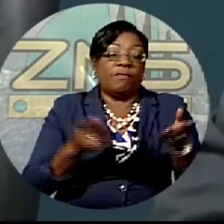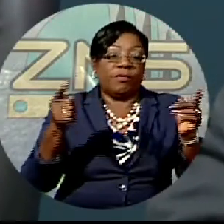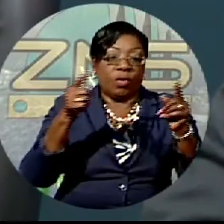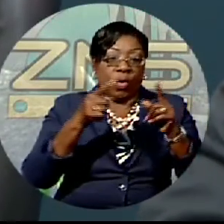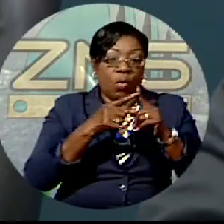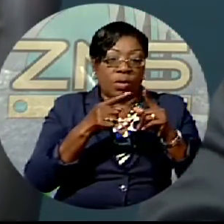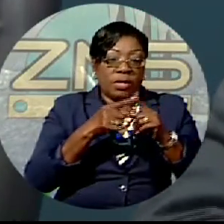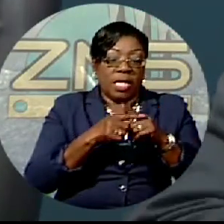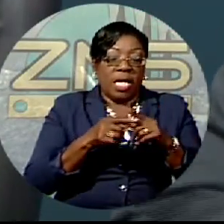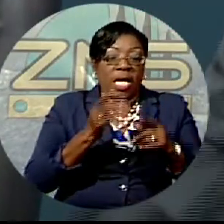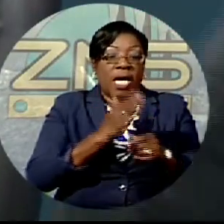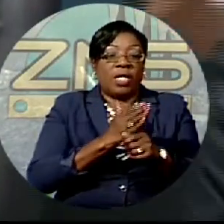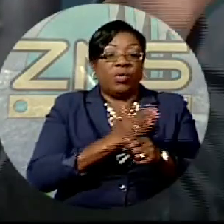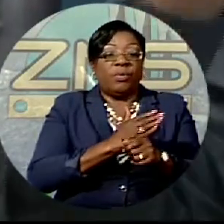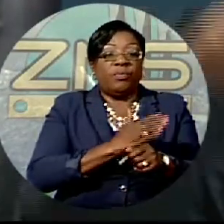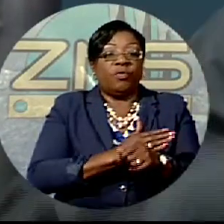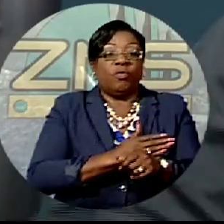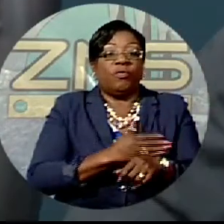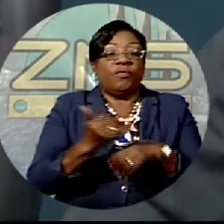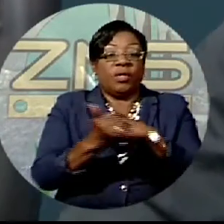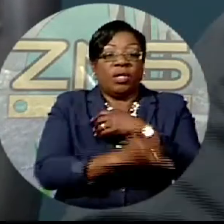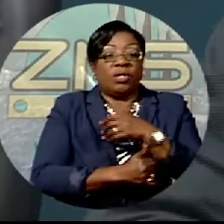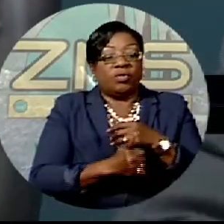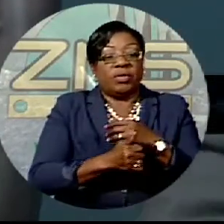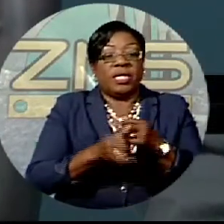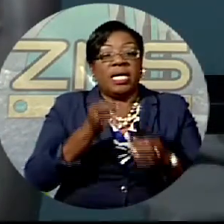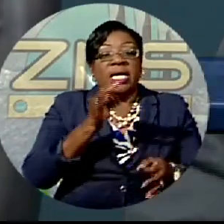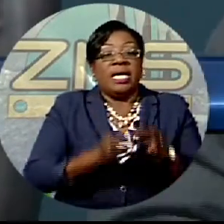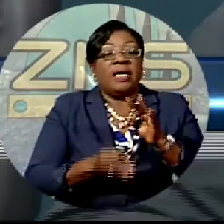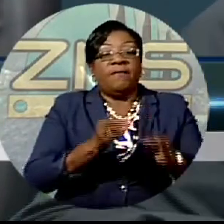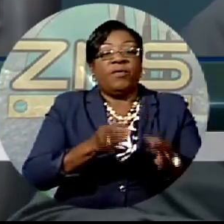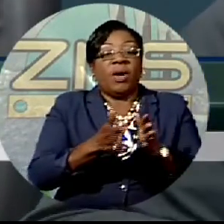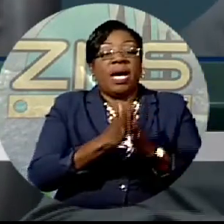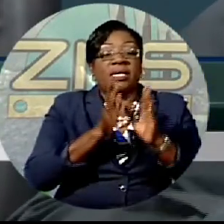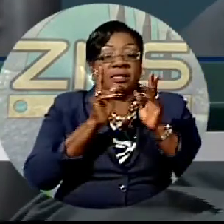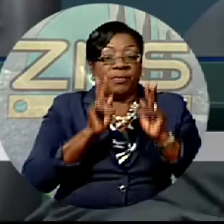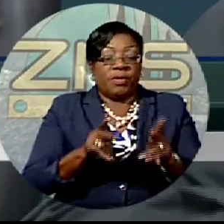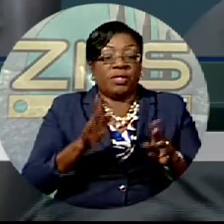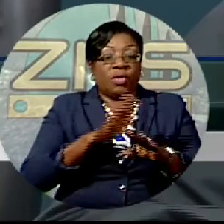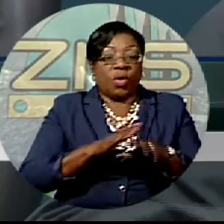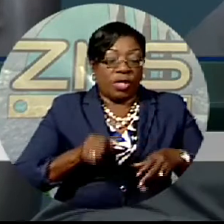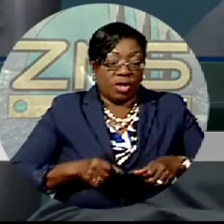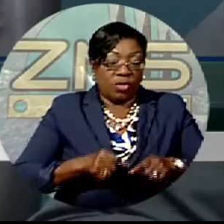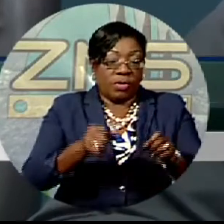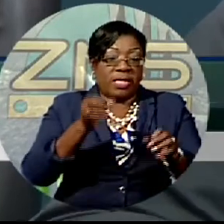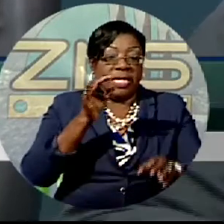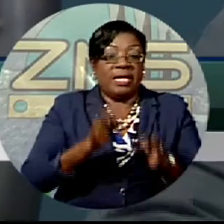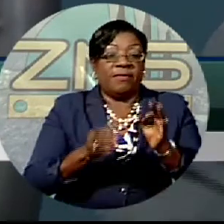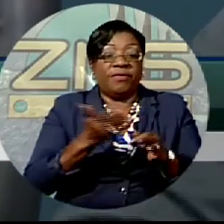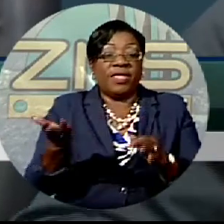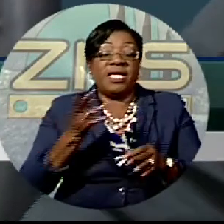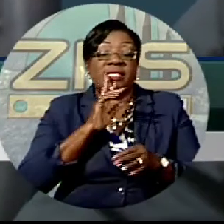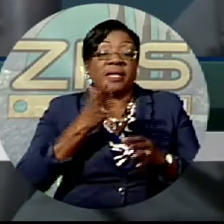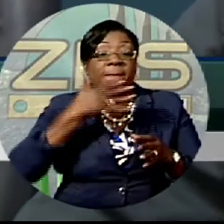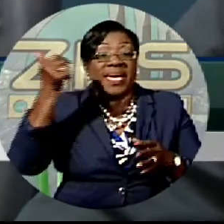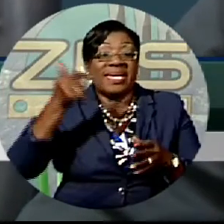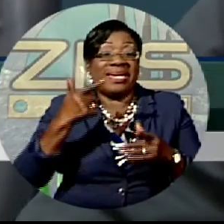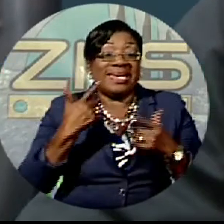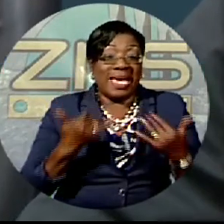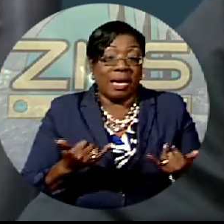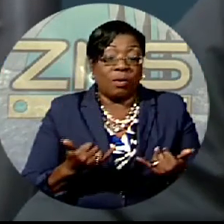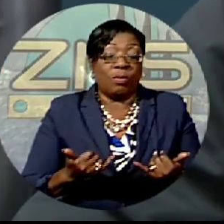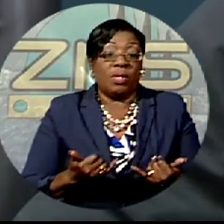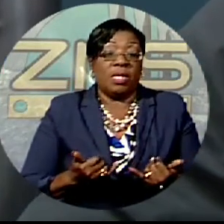have a government that if you ask the general person on the street if they are better than they, if things are better for them now than they were 4.5 years